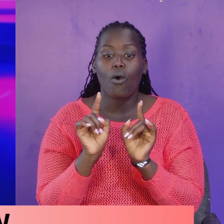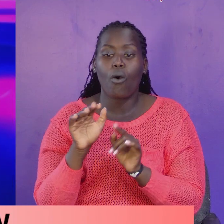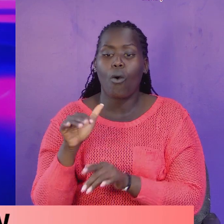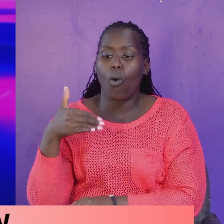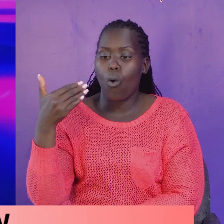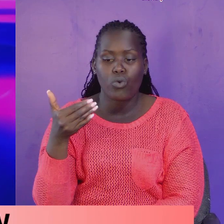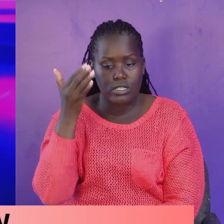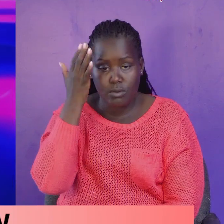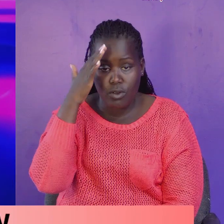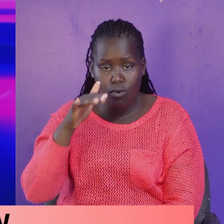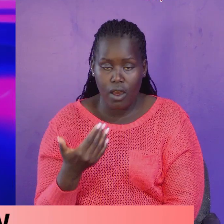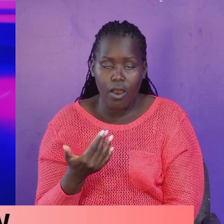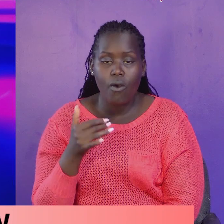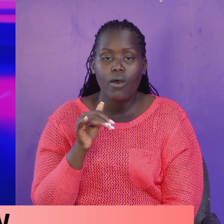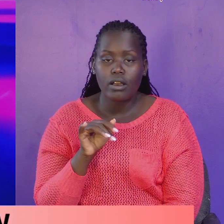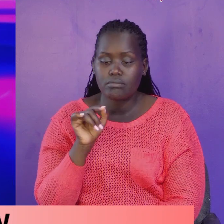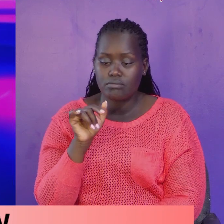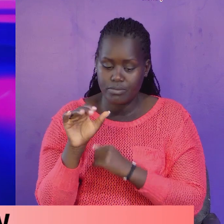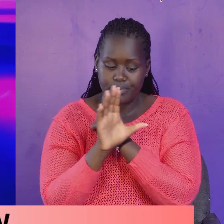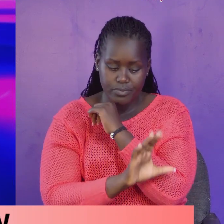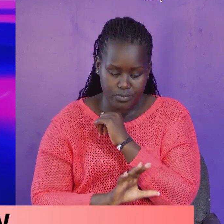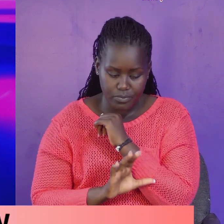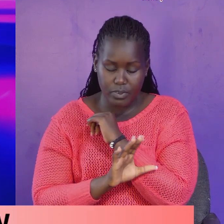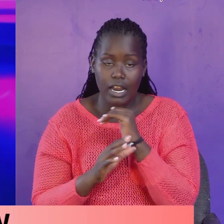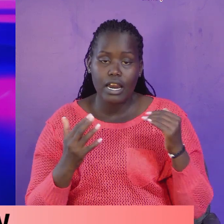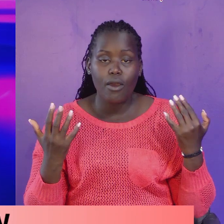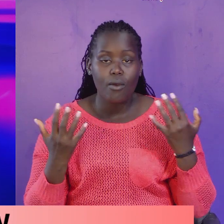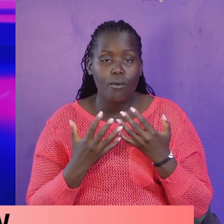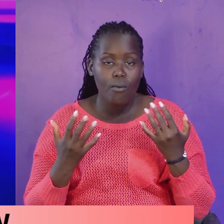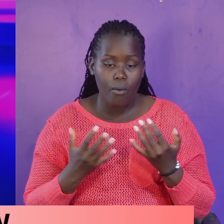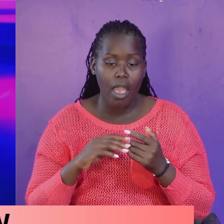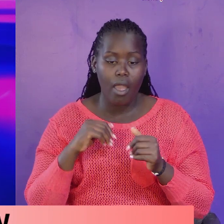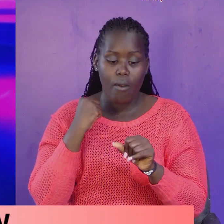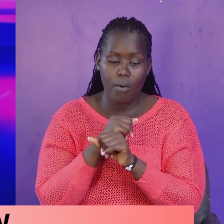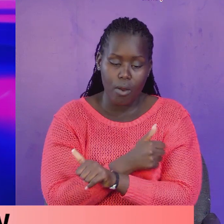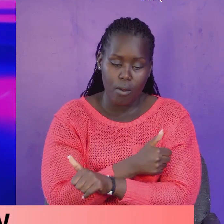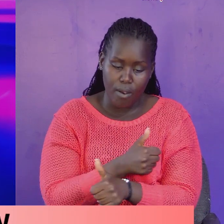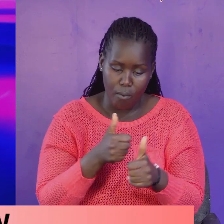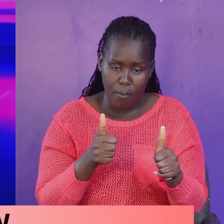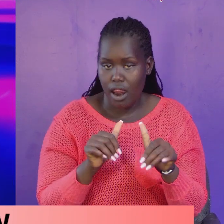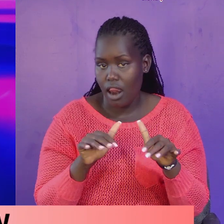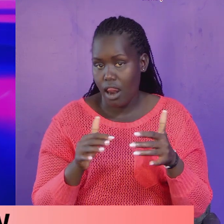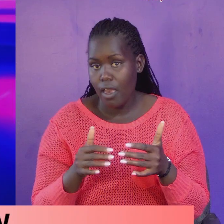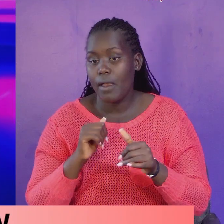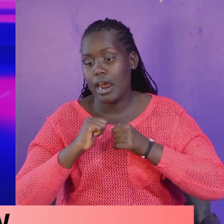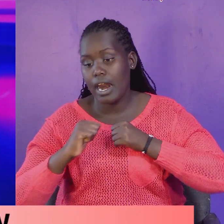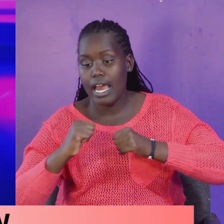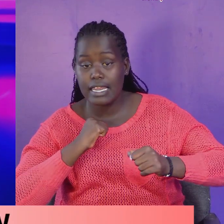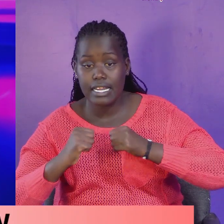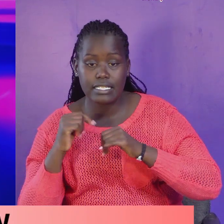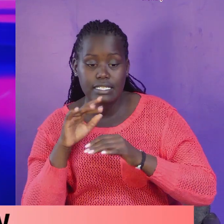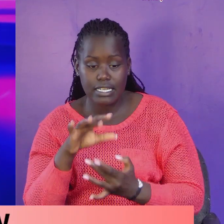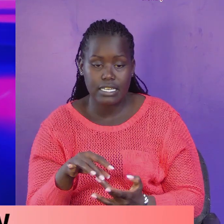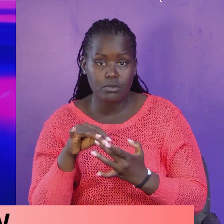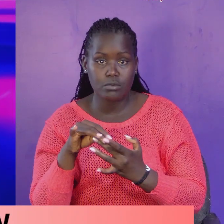known as that country where we perform so well in athletics, and especially the